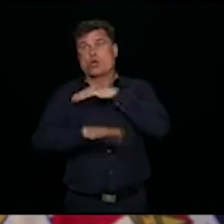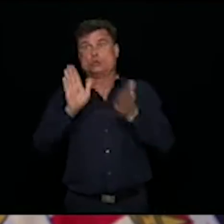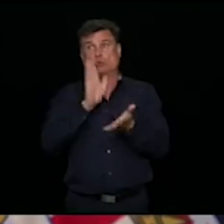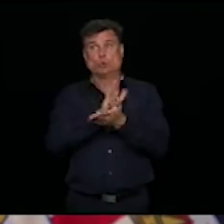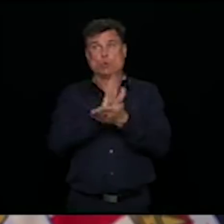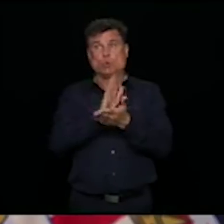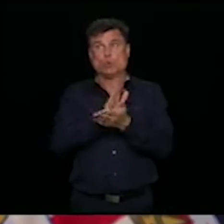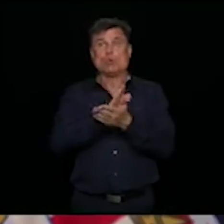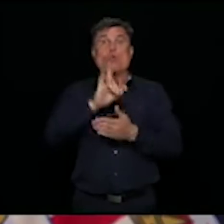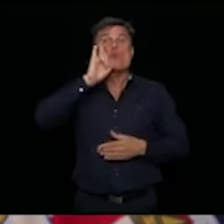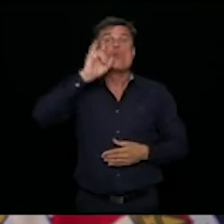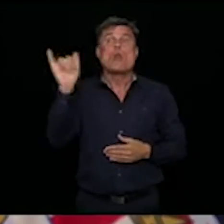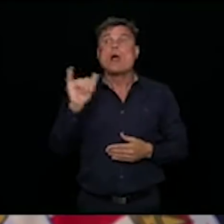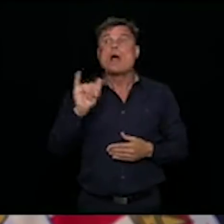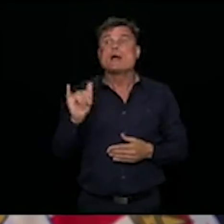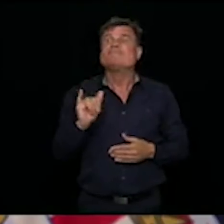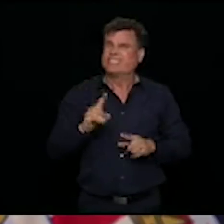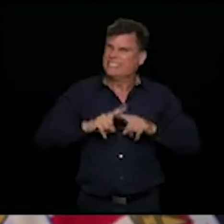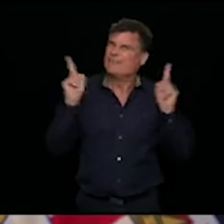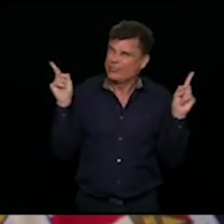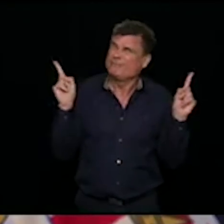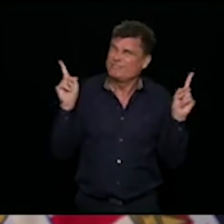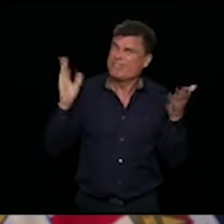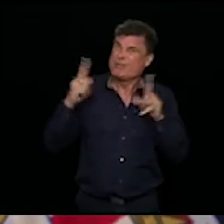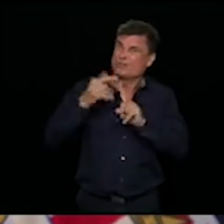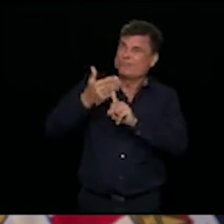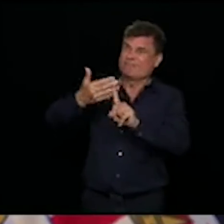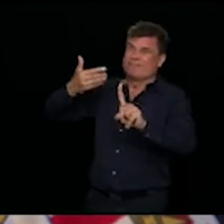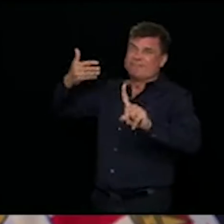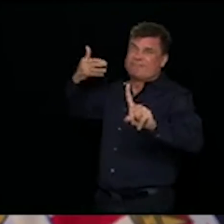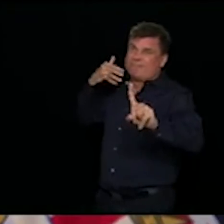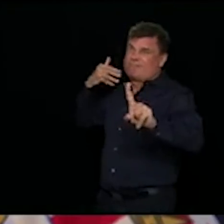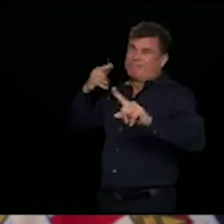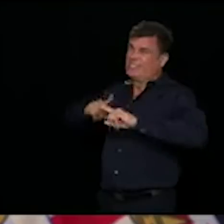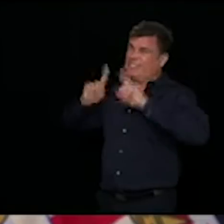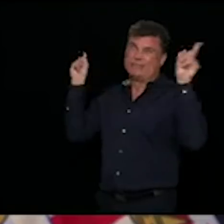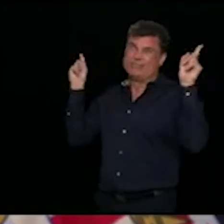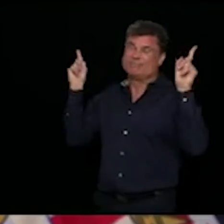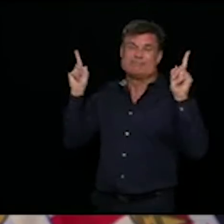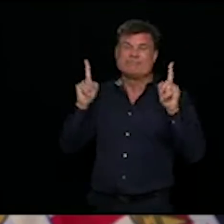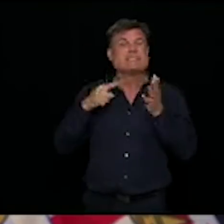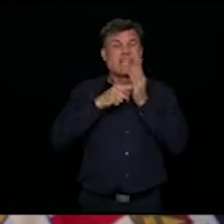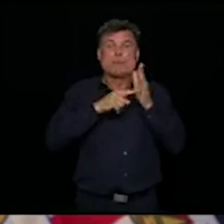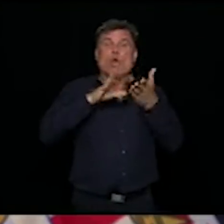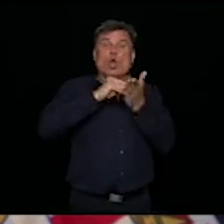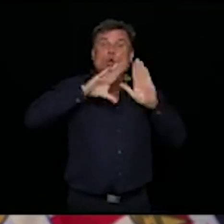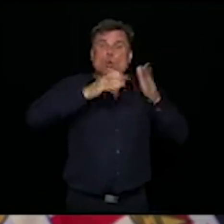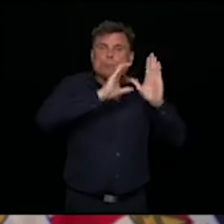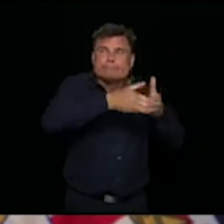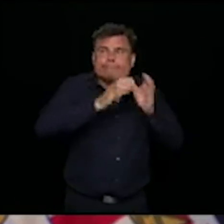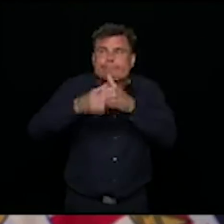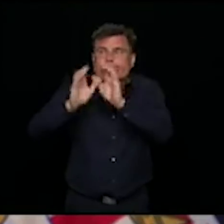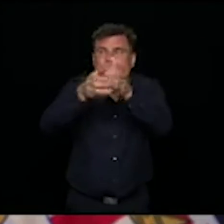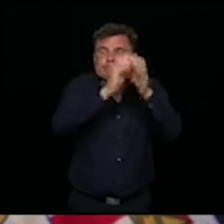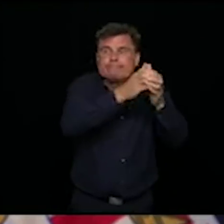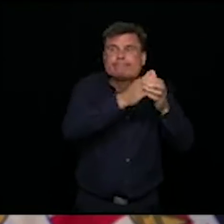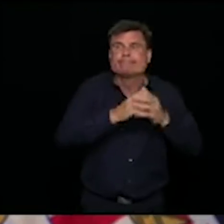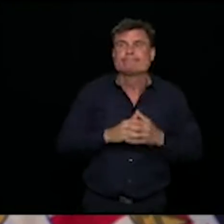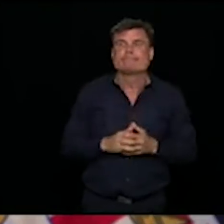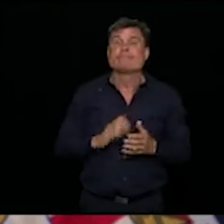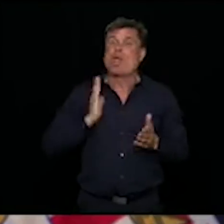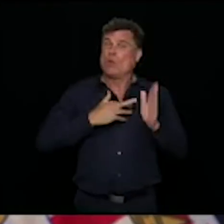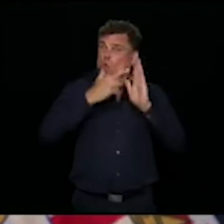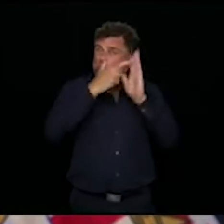school is going to look and feel different. The learning groups is one example, but so are additional measures that we will need to